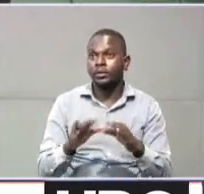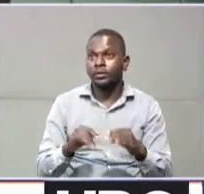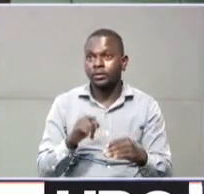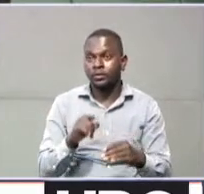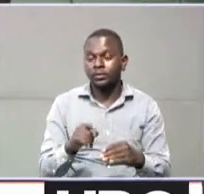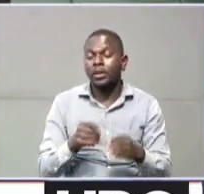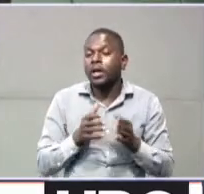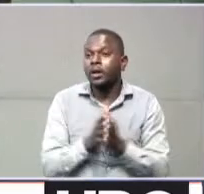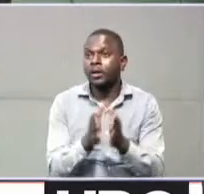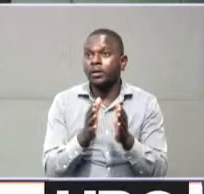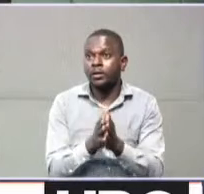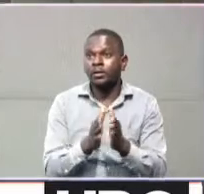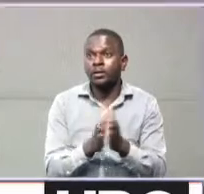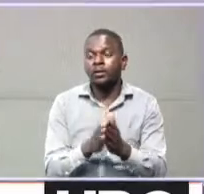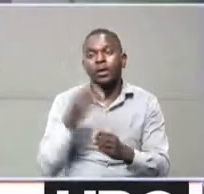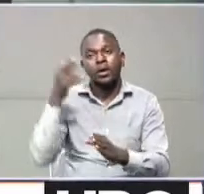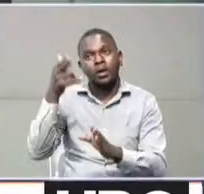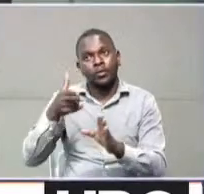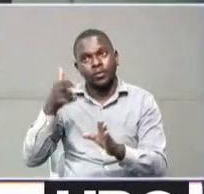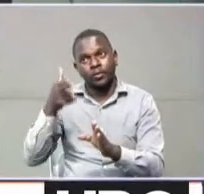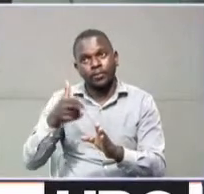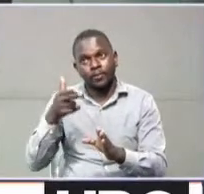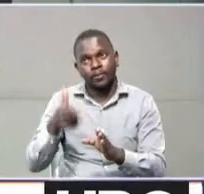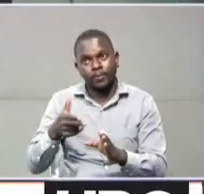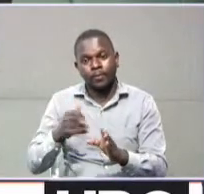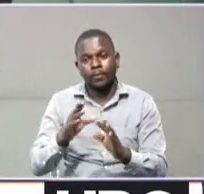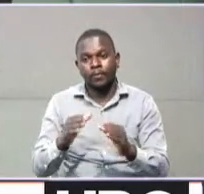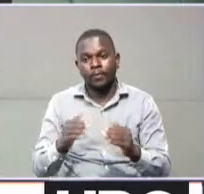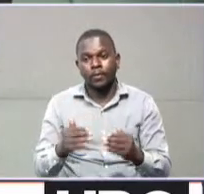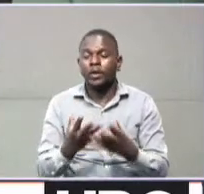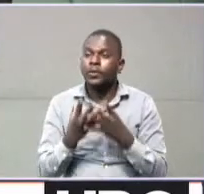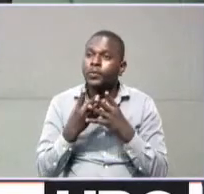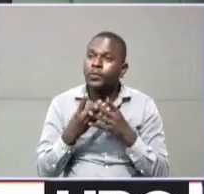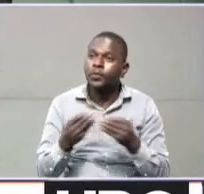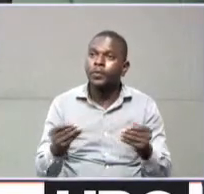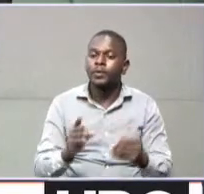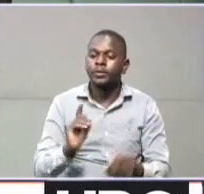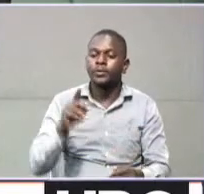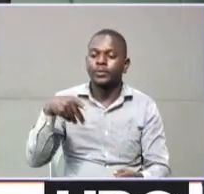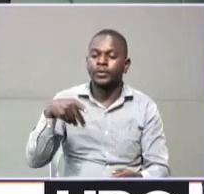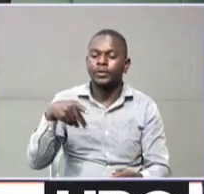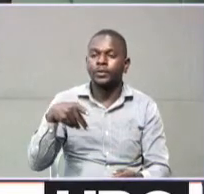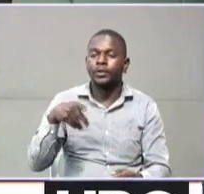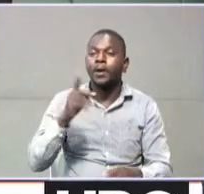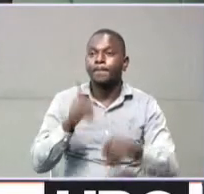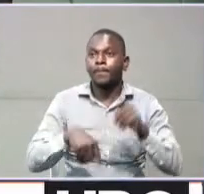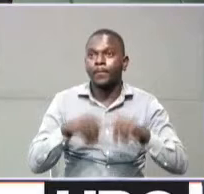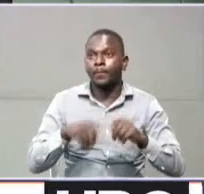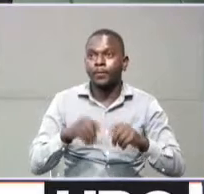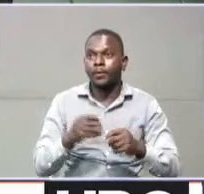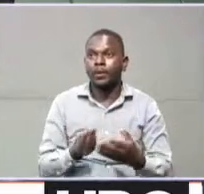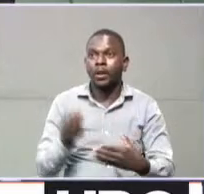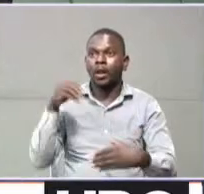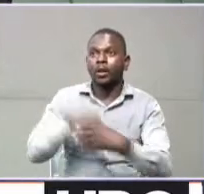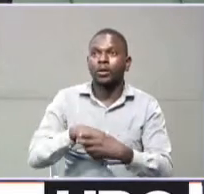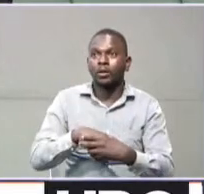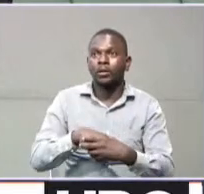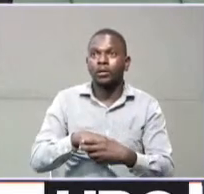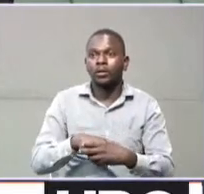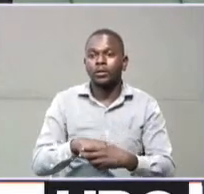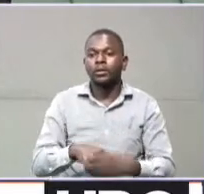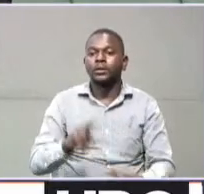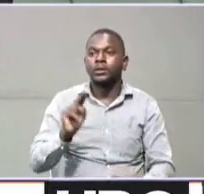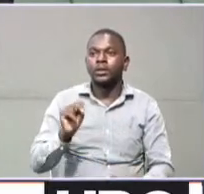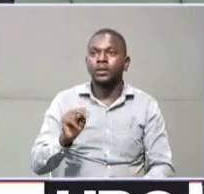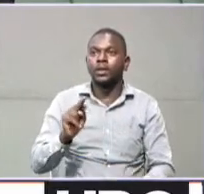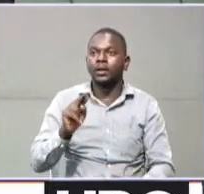interpreted by the media as an extinction of the democratic party it being swallowed by the ruling